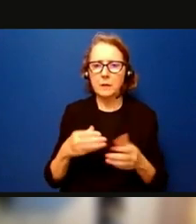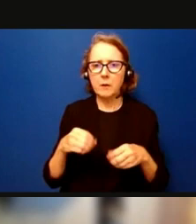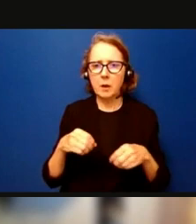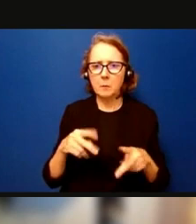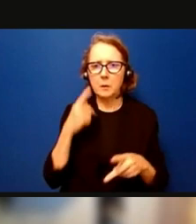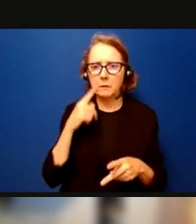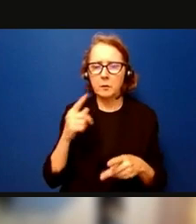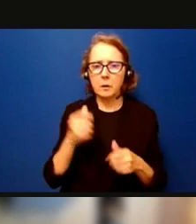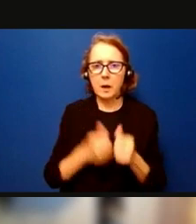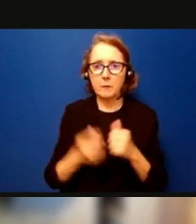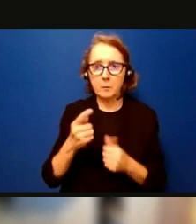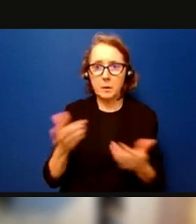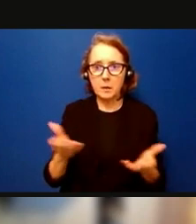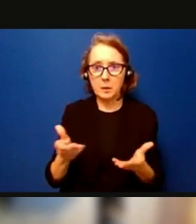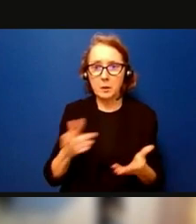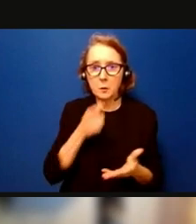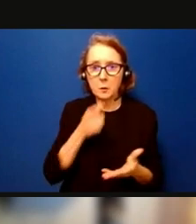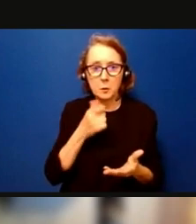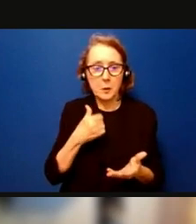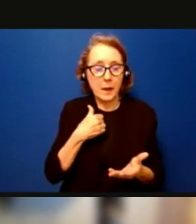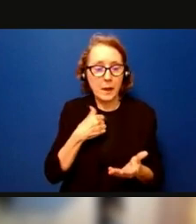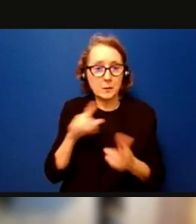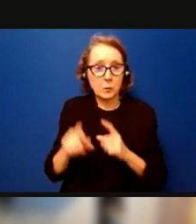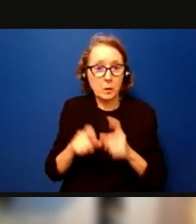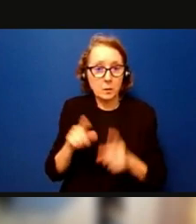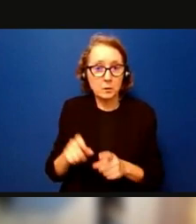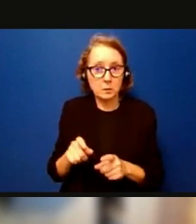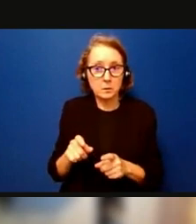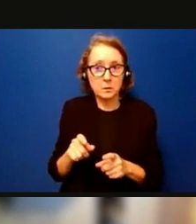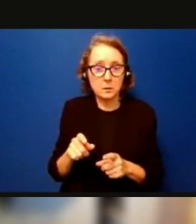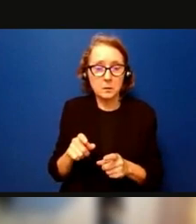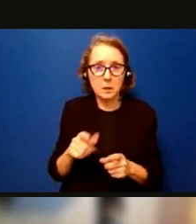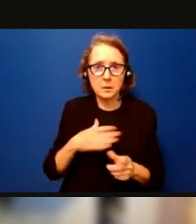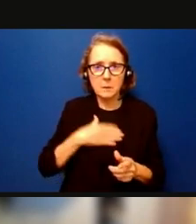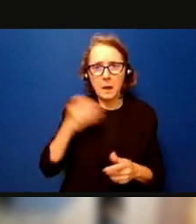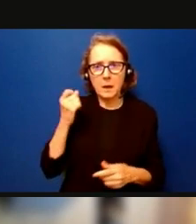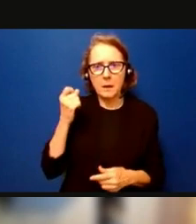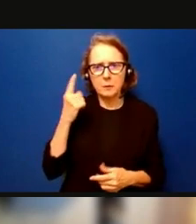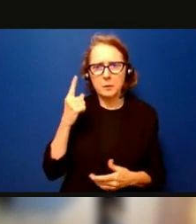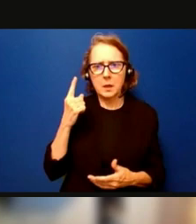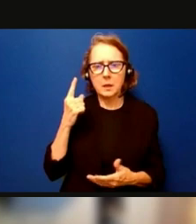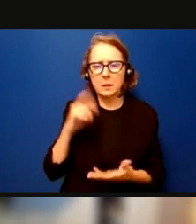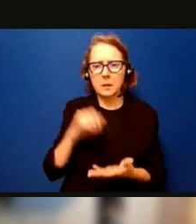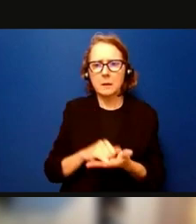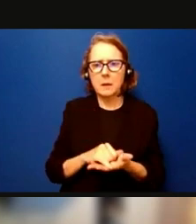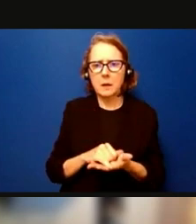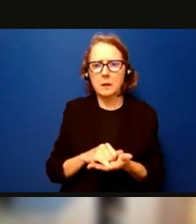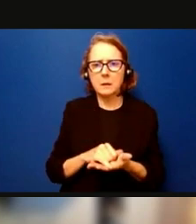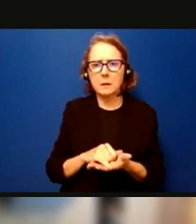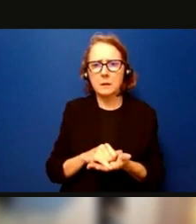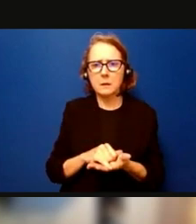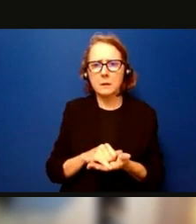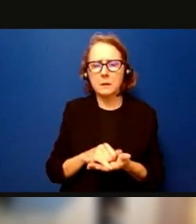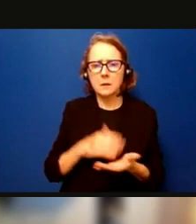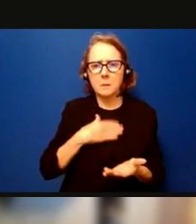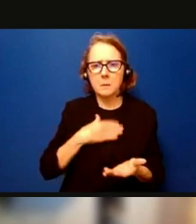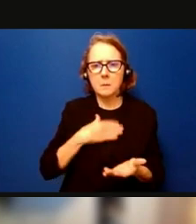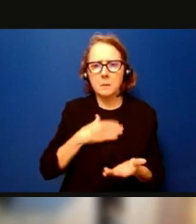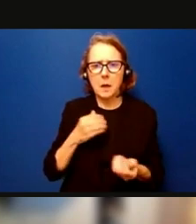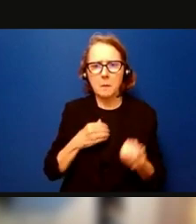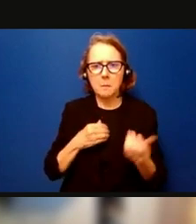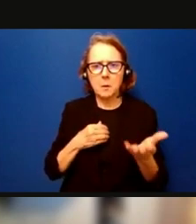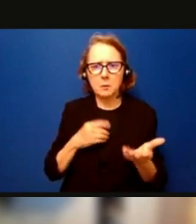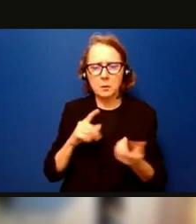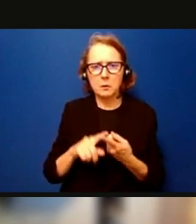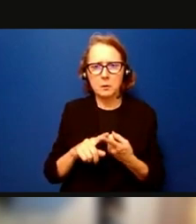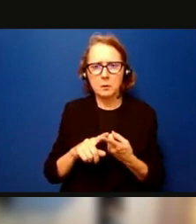for everybody here who has any questions. You know, it's my understanding that, you know, my motion to